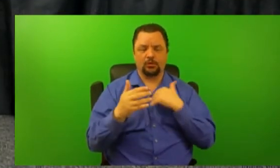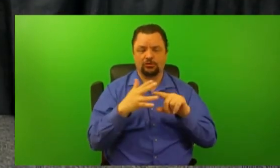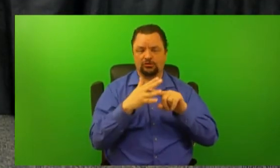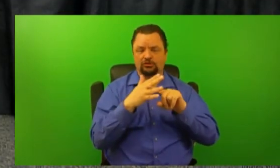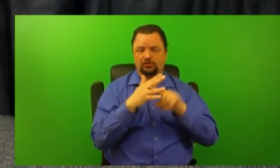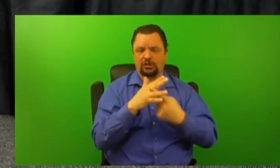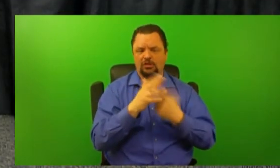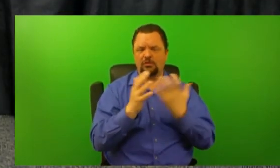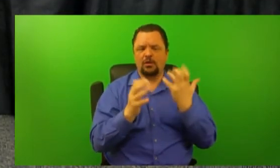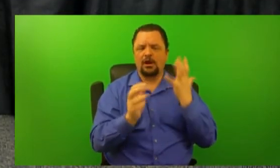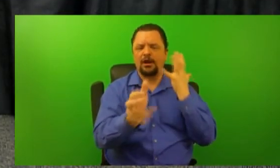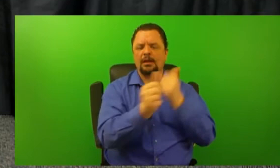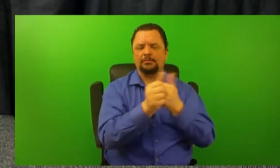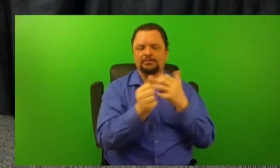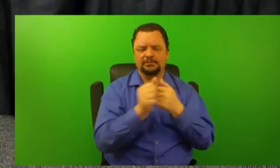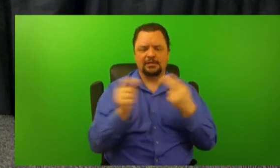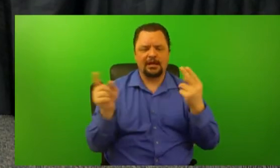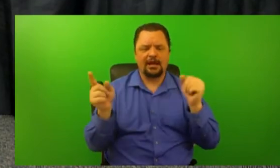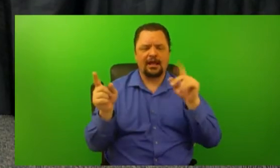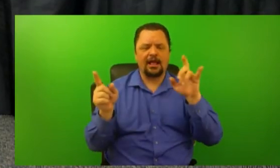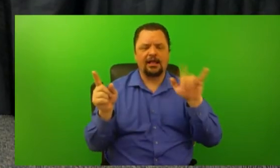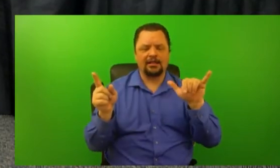manager.